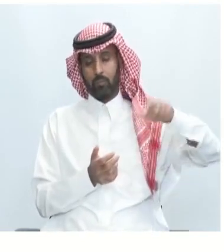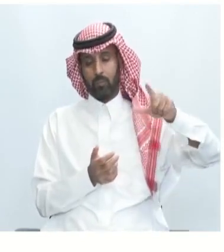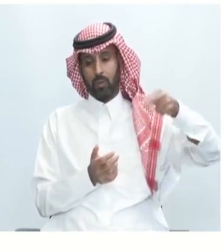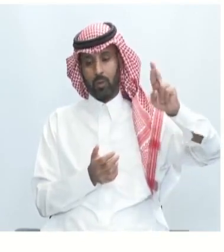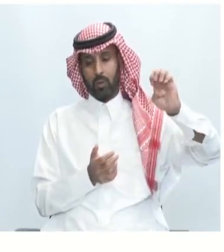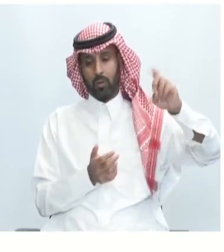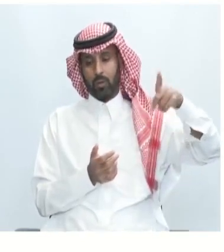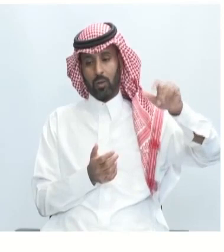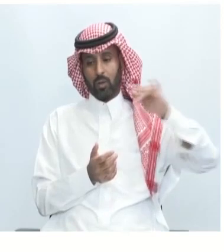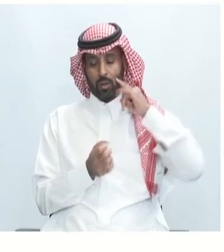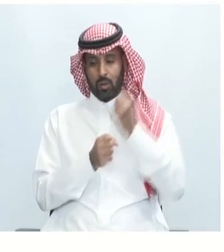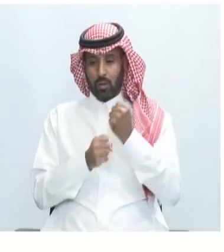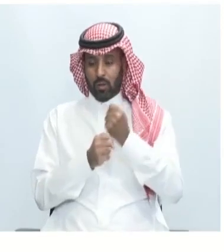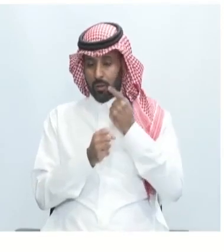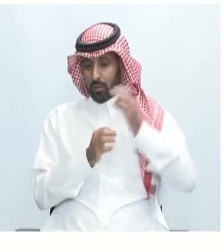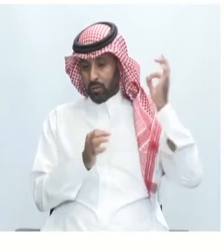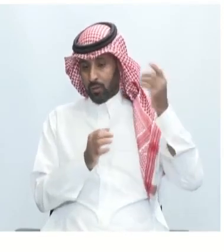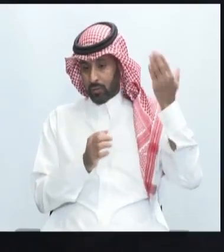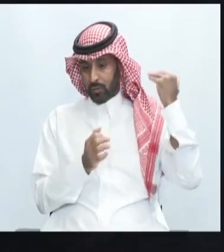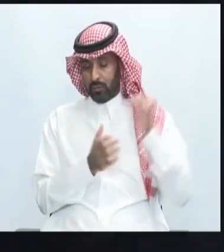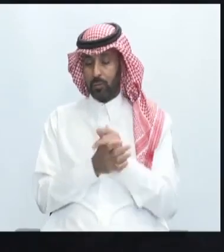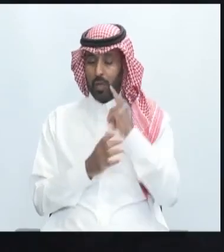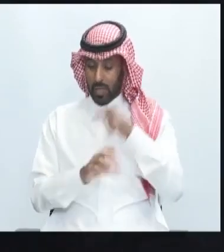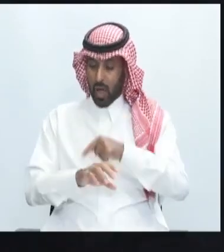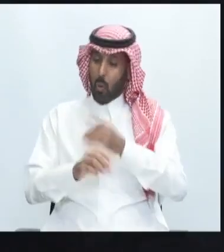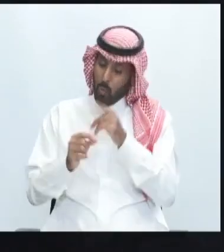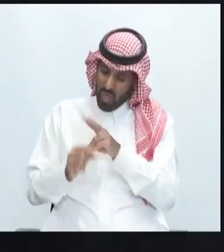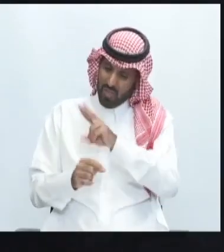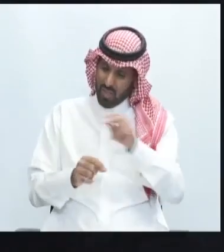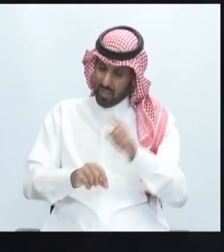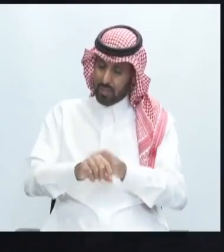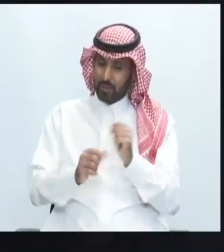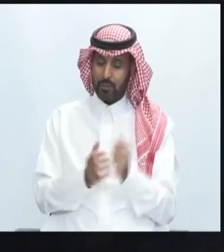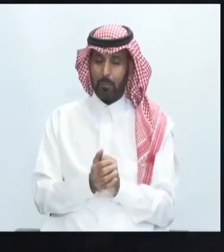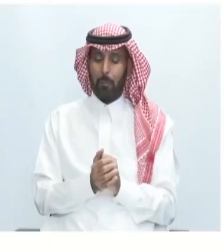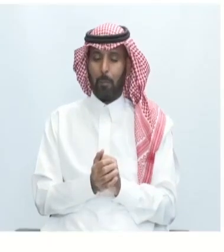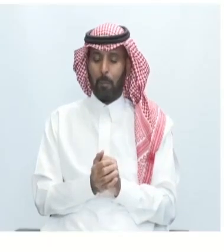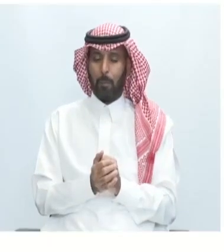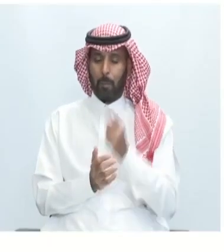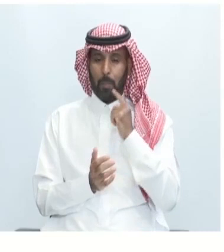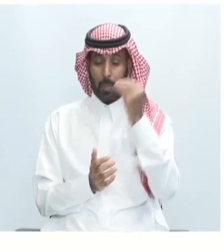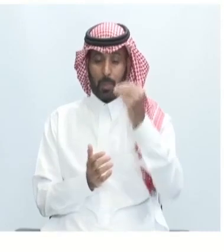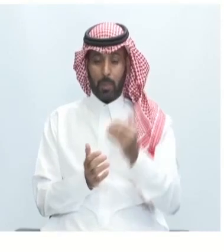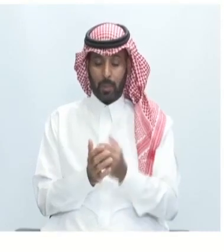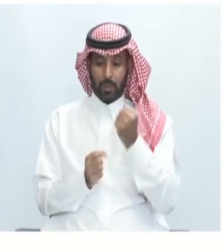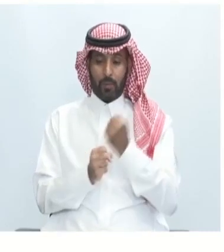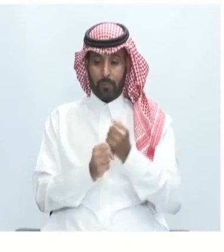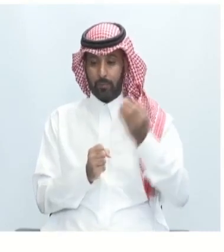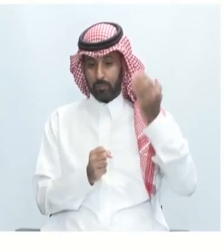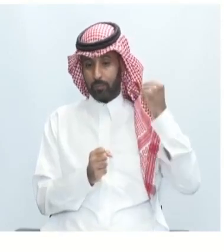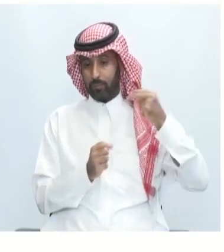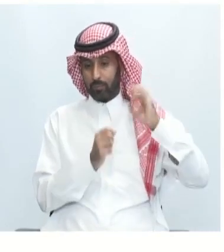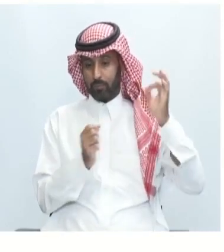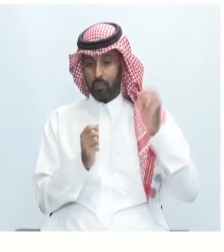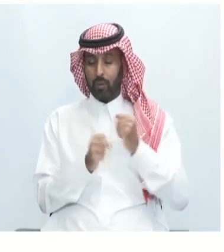past perfect. We had already left. It means they left and it's done. So the past perfect